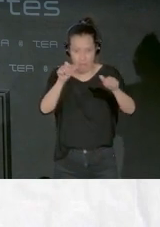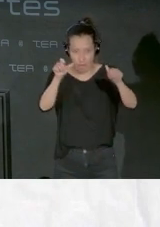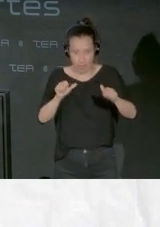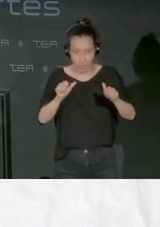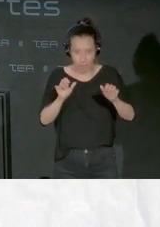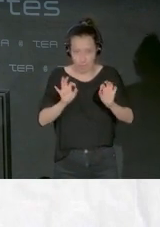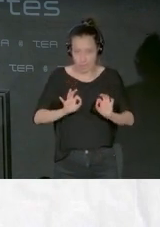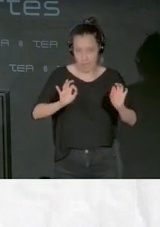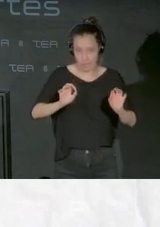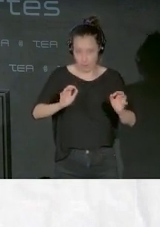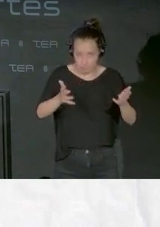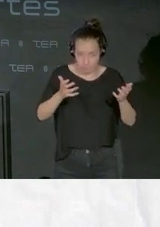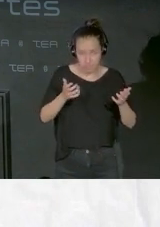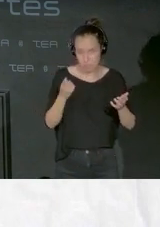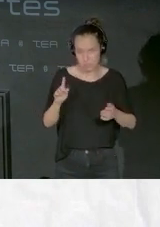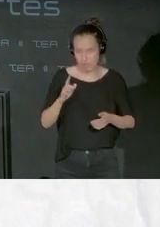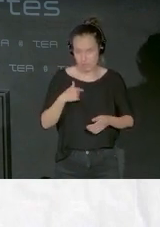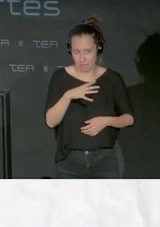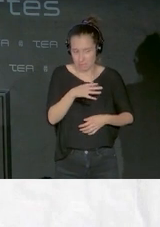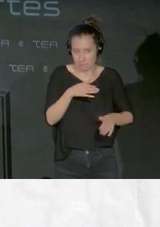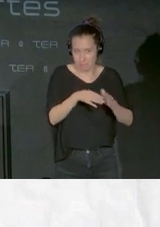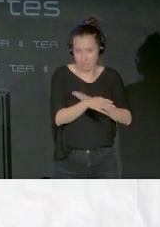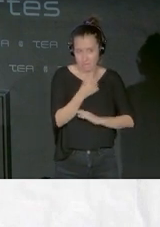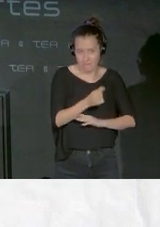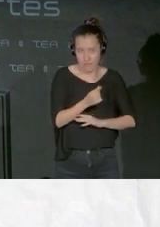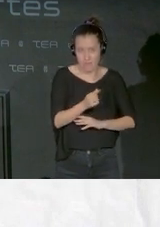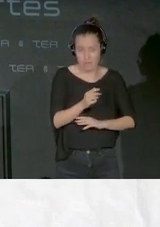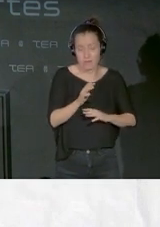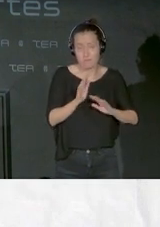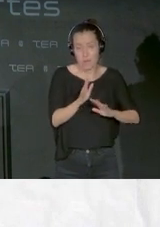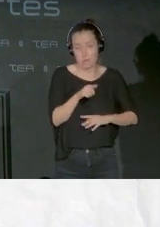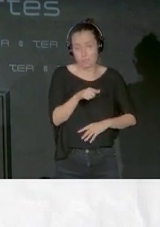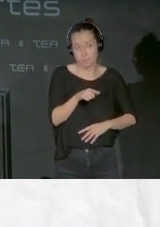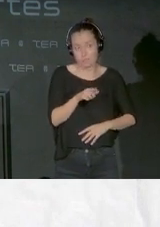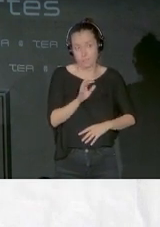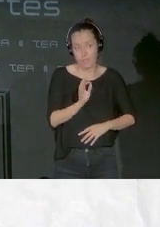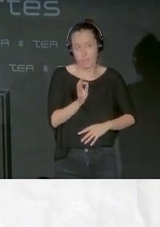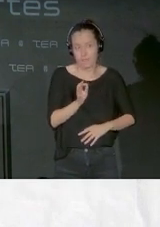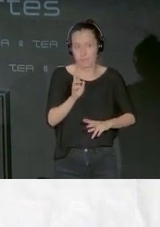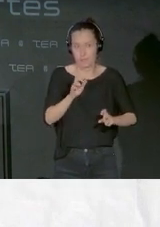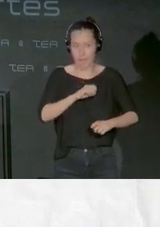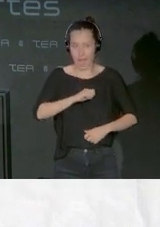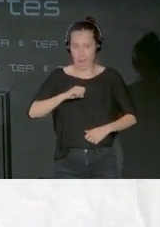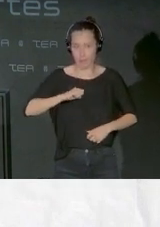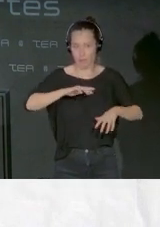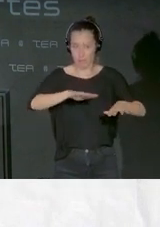more people to enter the sector, the self-learning element is an important aspect to look at.